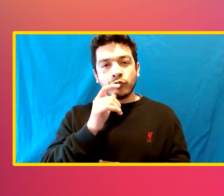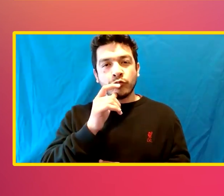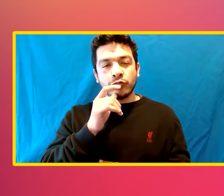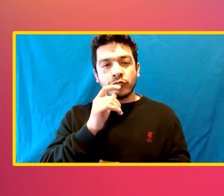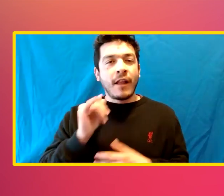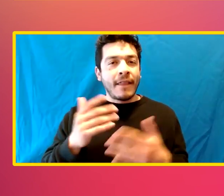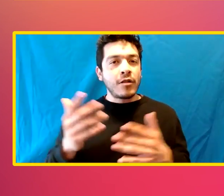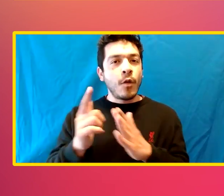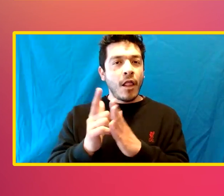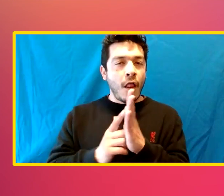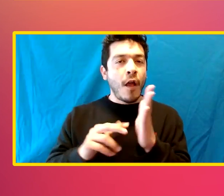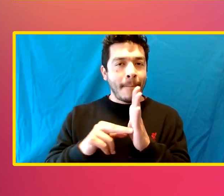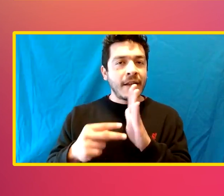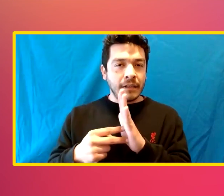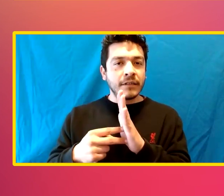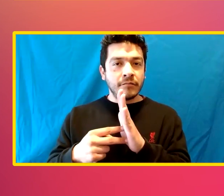that's what the law means.